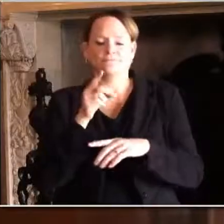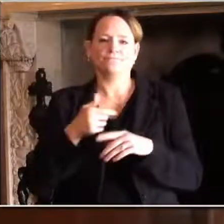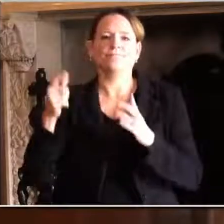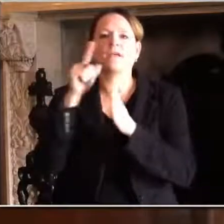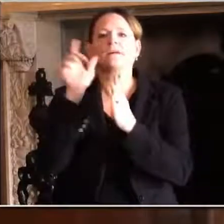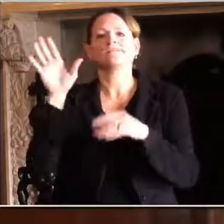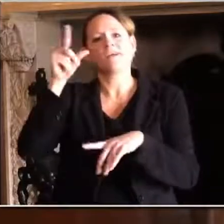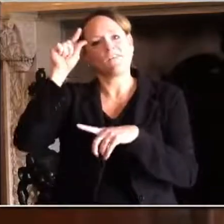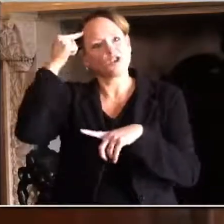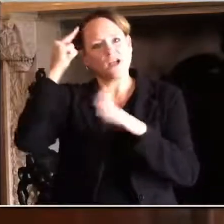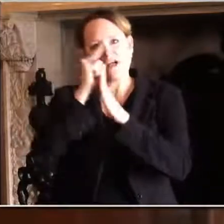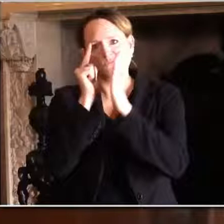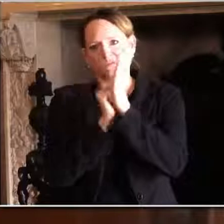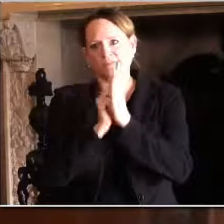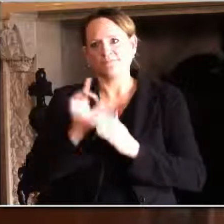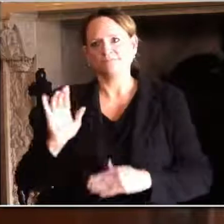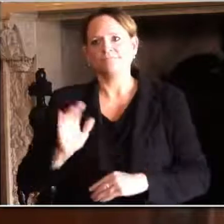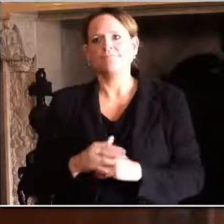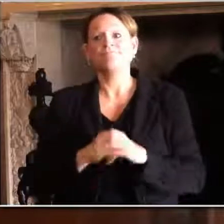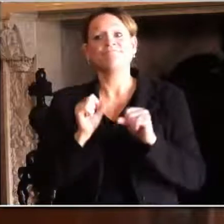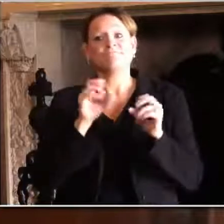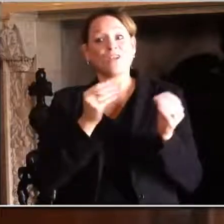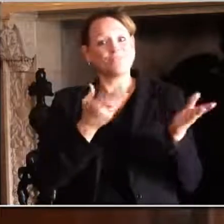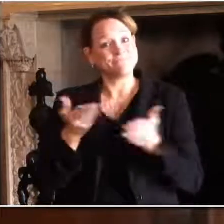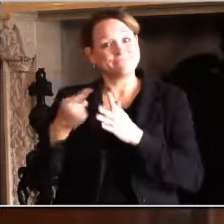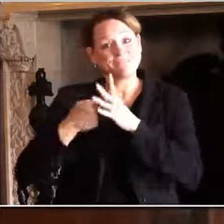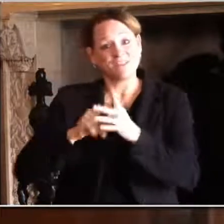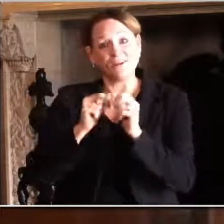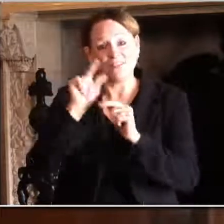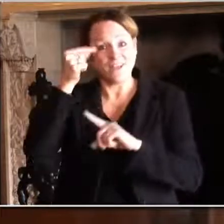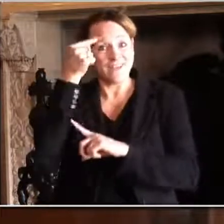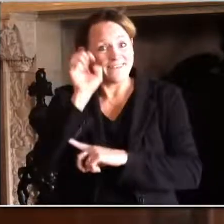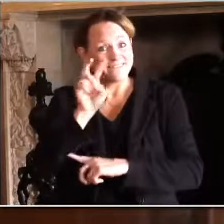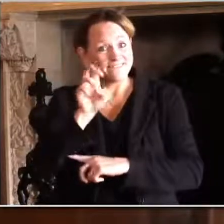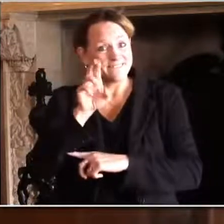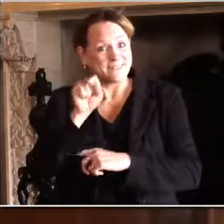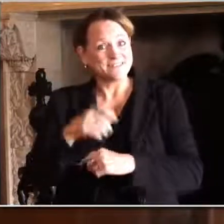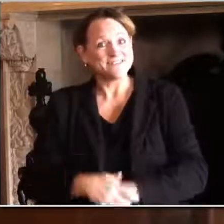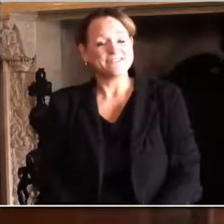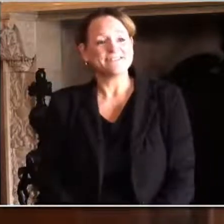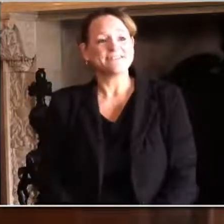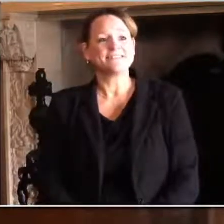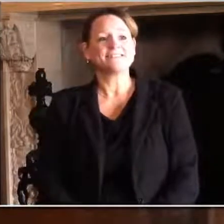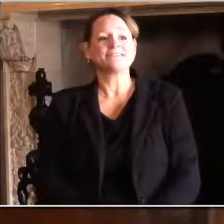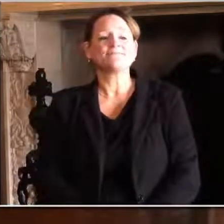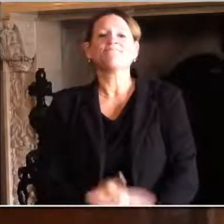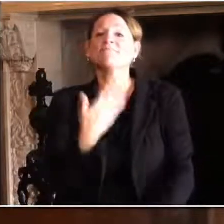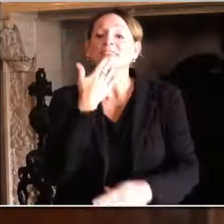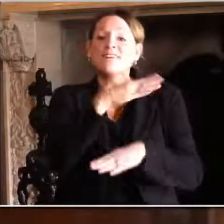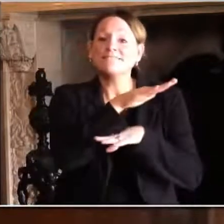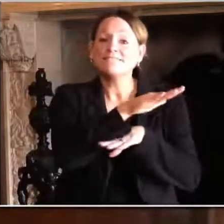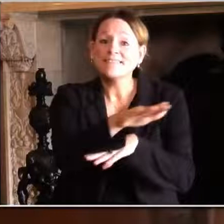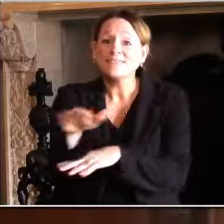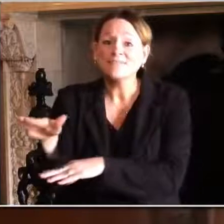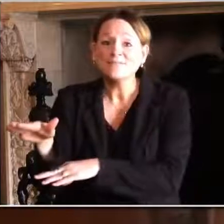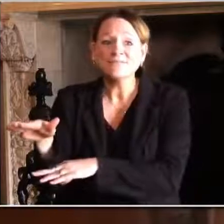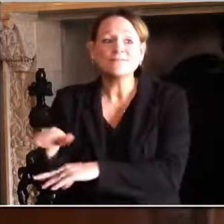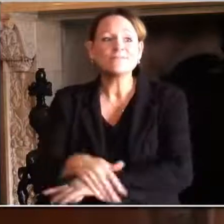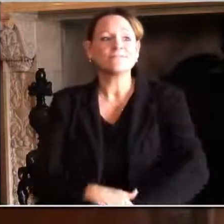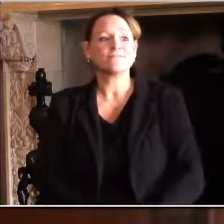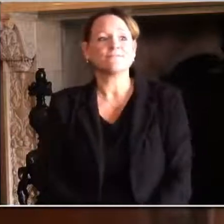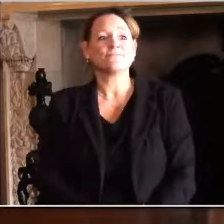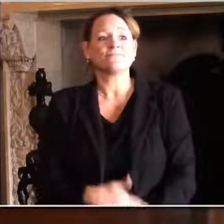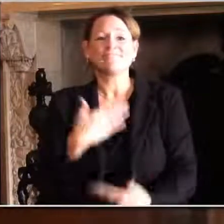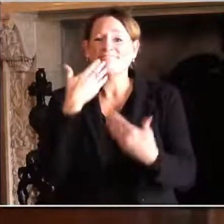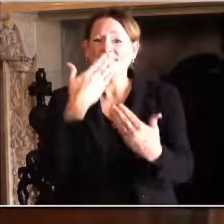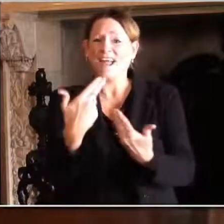We'll begin the briefing with remarks from Governor Tony Evers. Good afternoon and welcome back. Thanks for joining us today. I know so